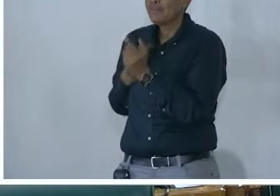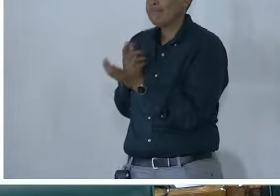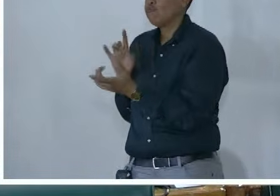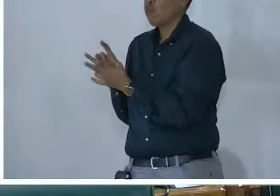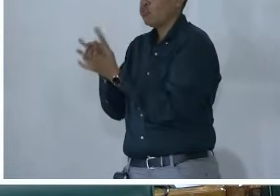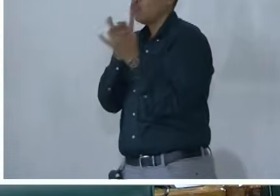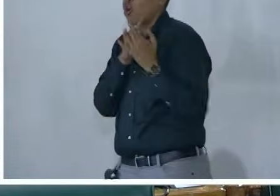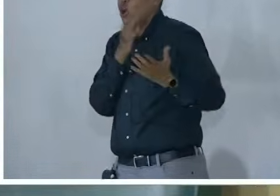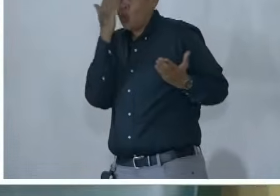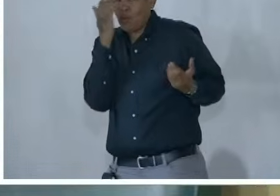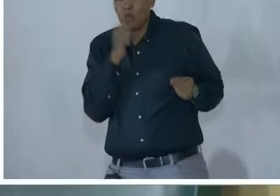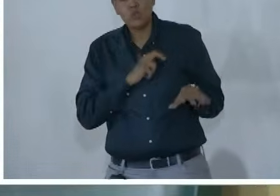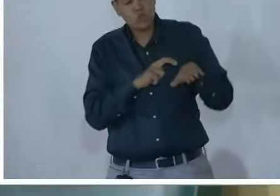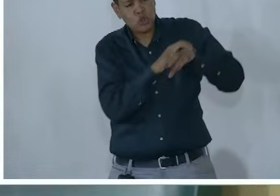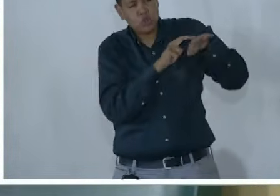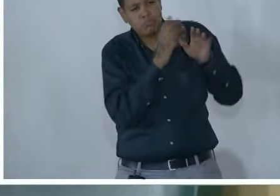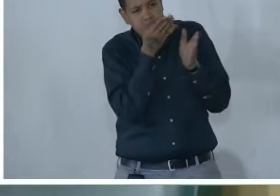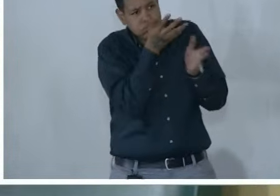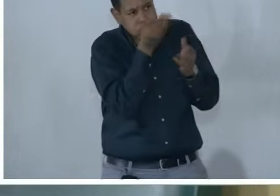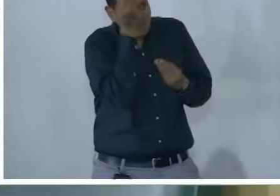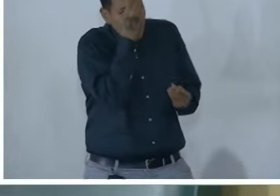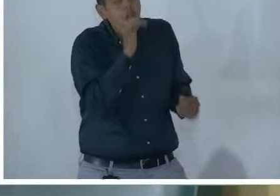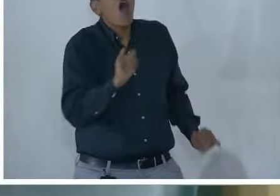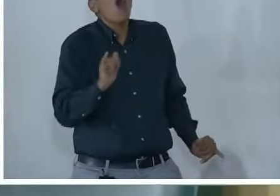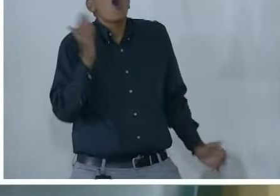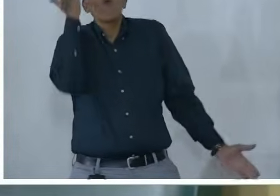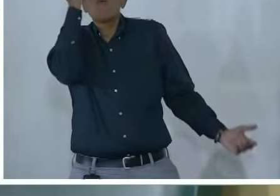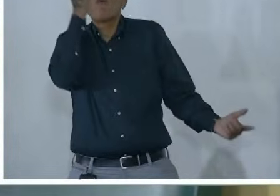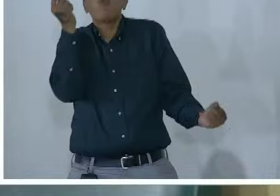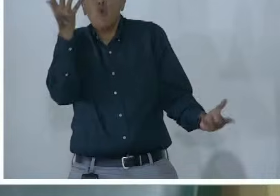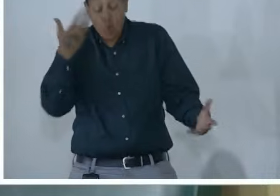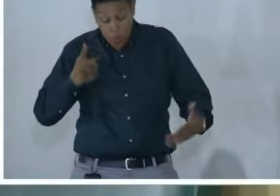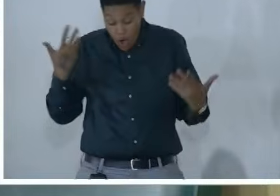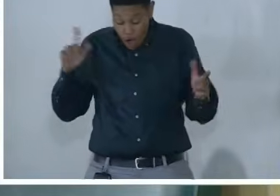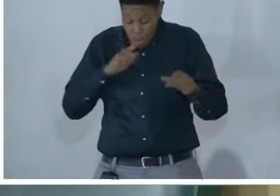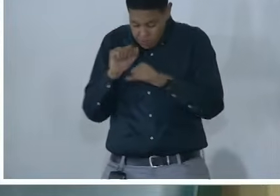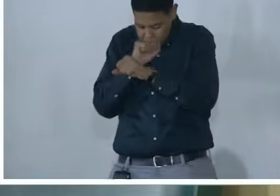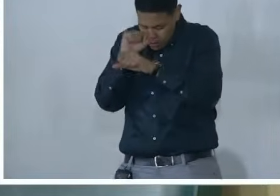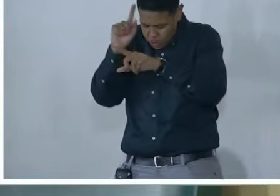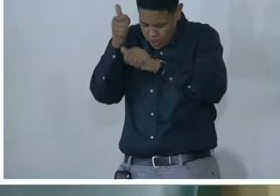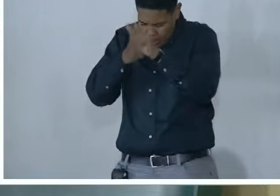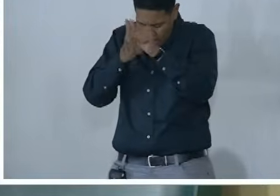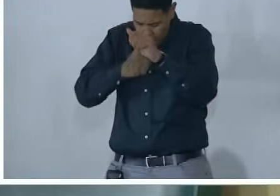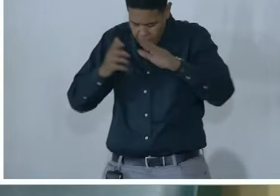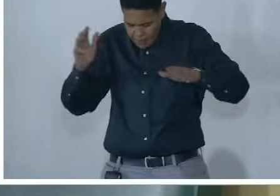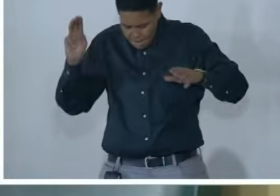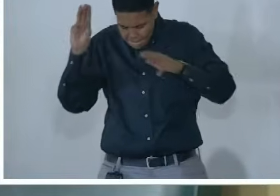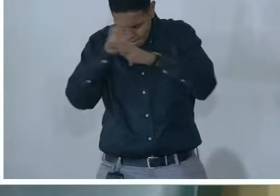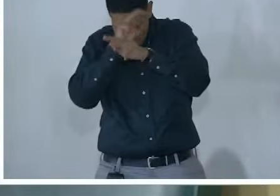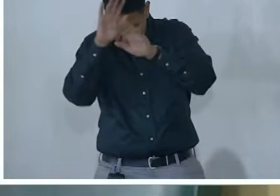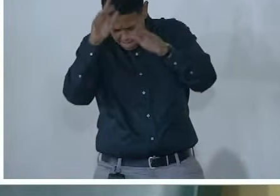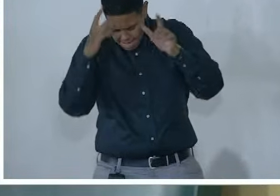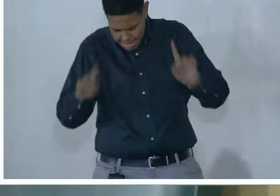ensure that within each ministry, we properly